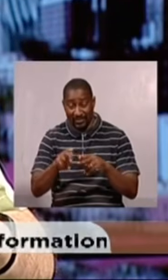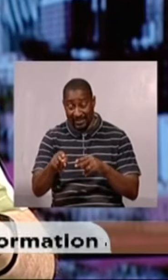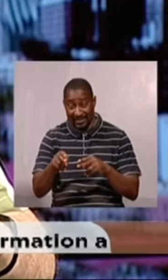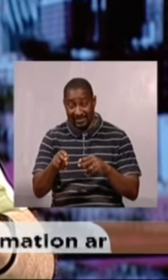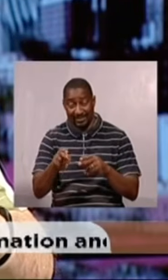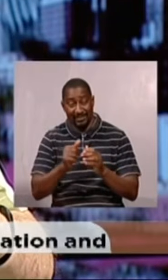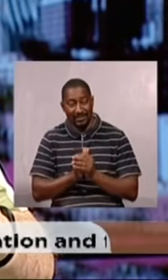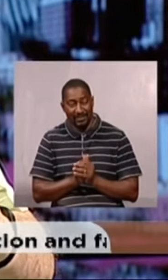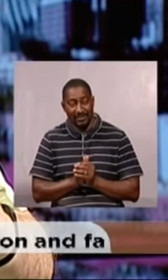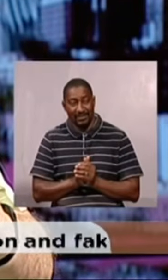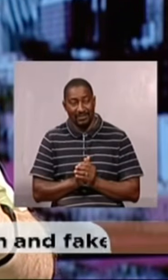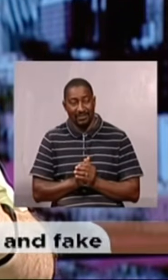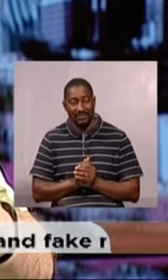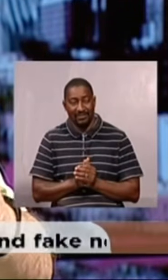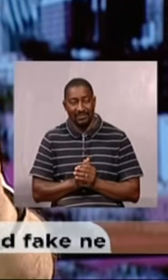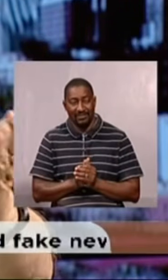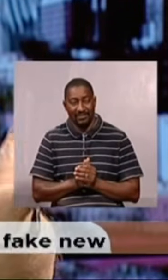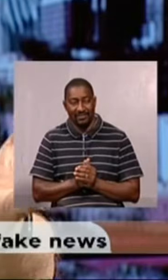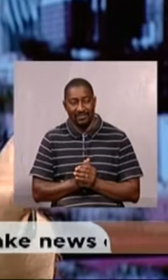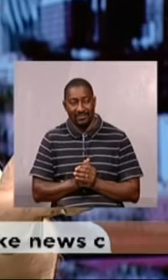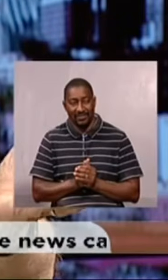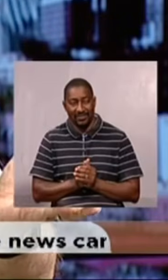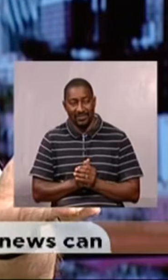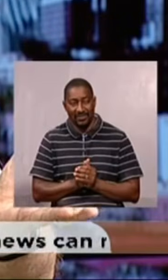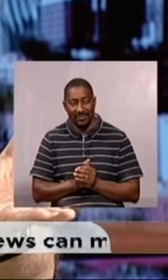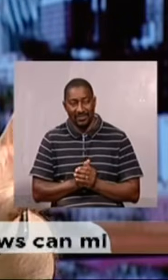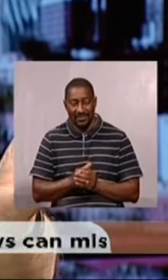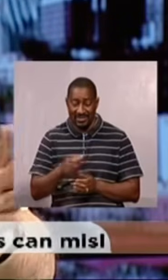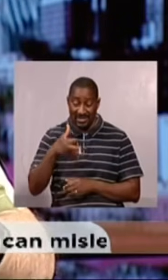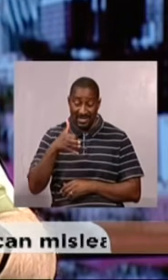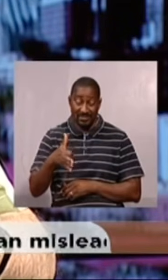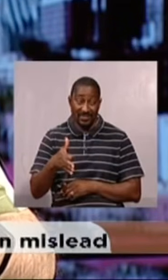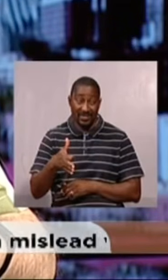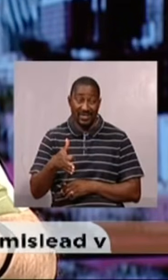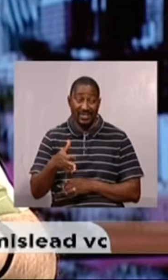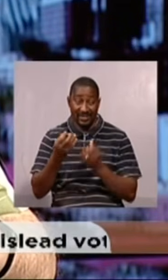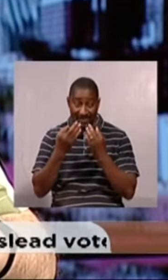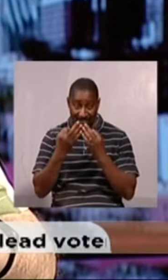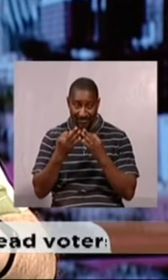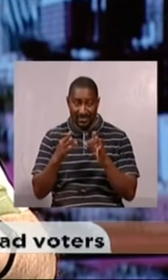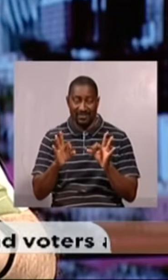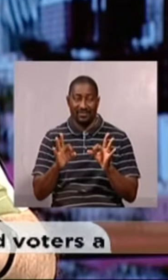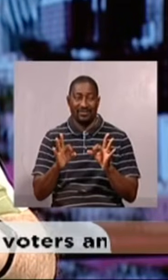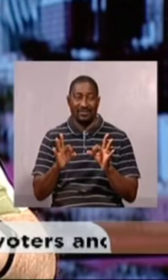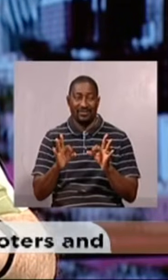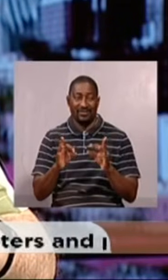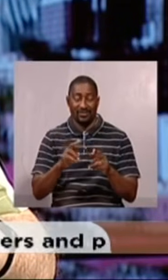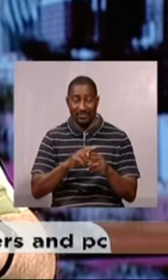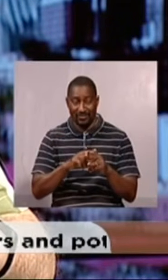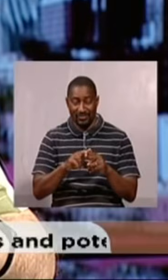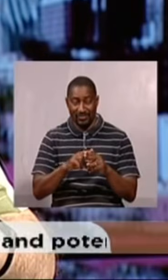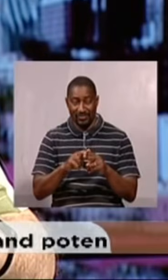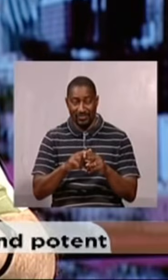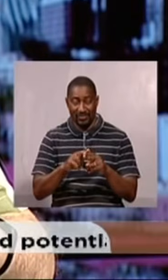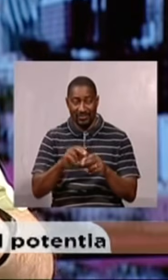I mean, you know, Namibia is free and open, really, and this pretty much applies to the use of